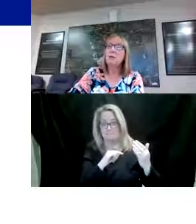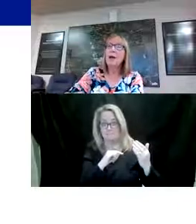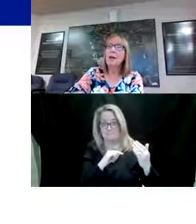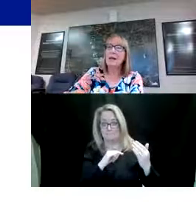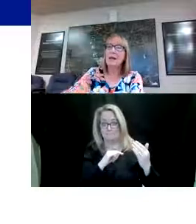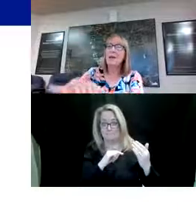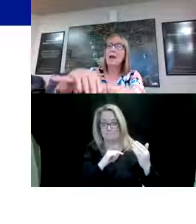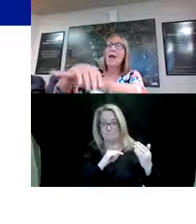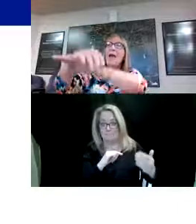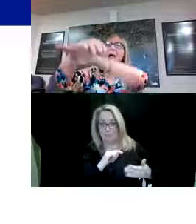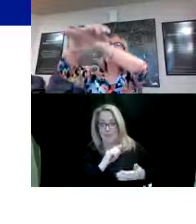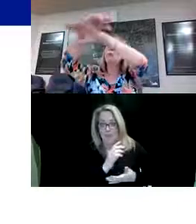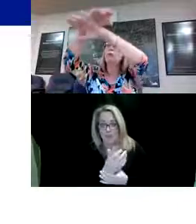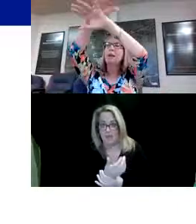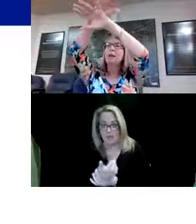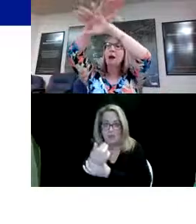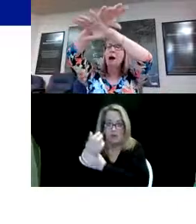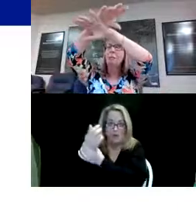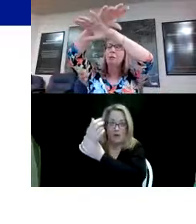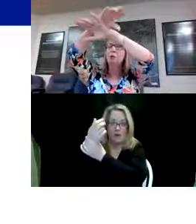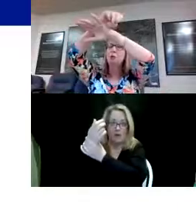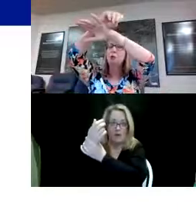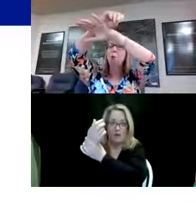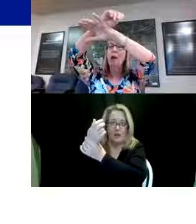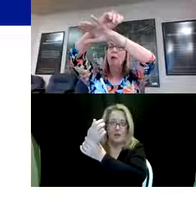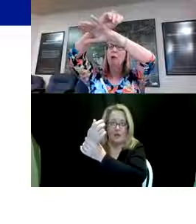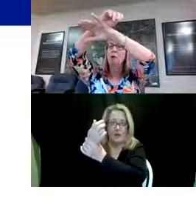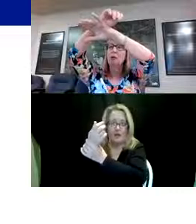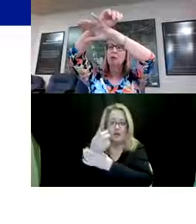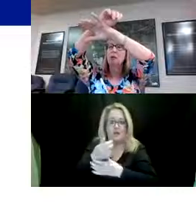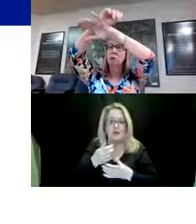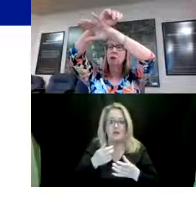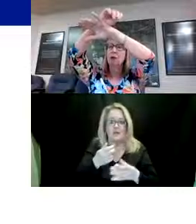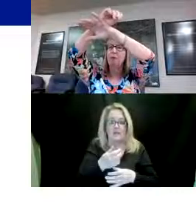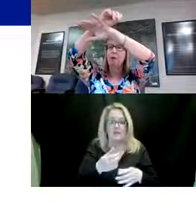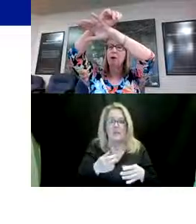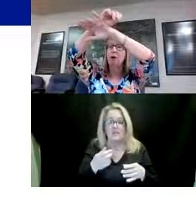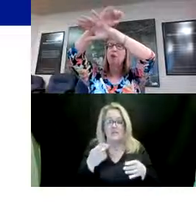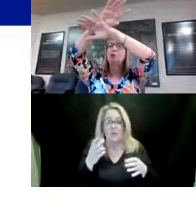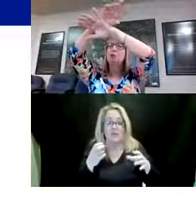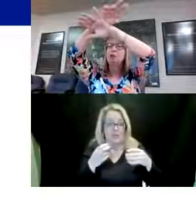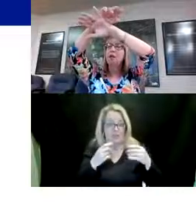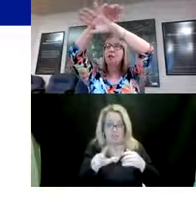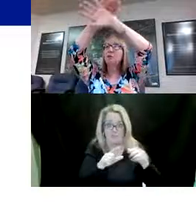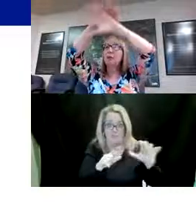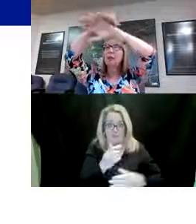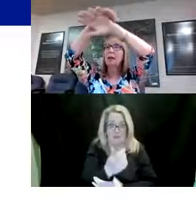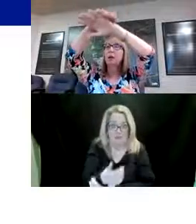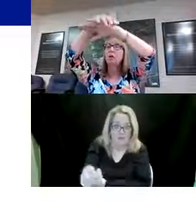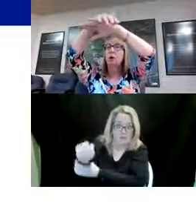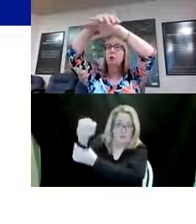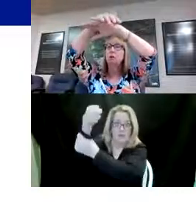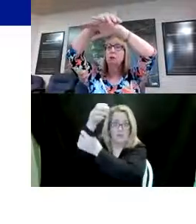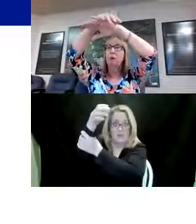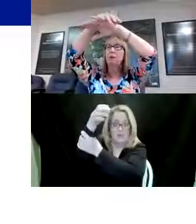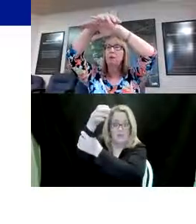up his right hand and brought it up to where those things were up there, so that his right hand